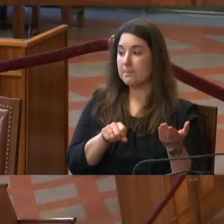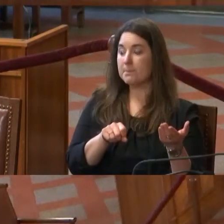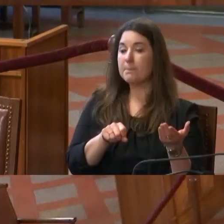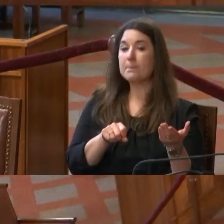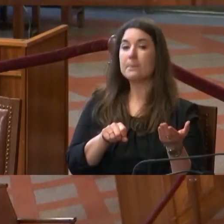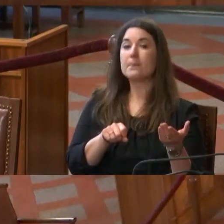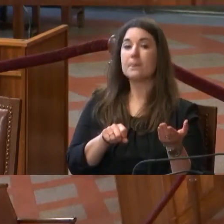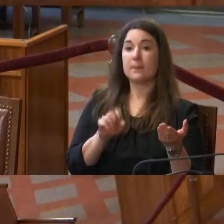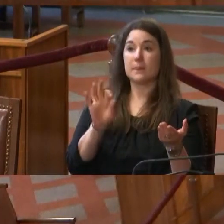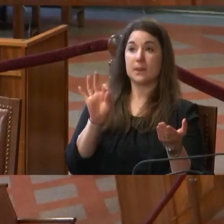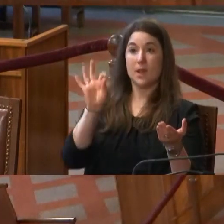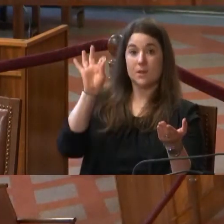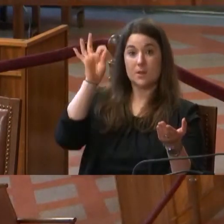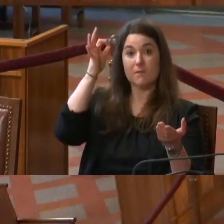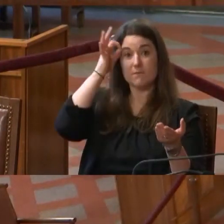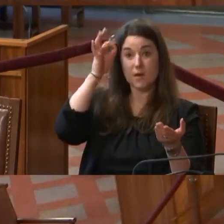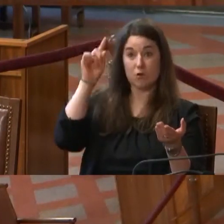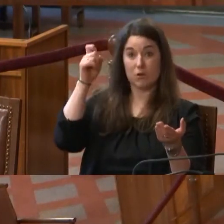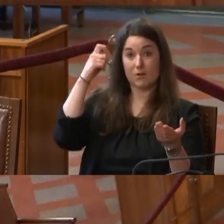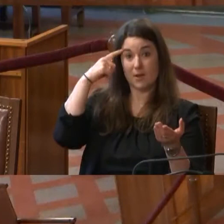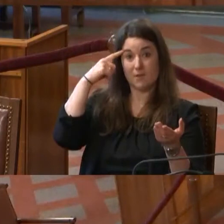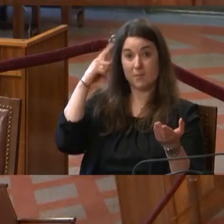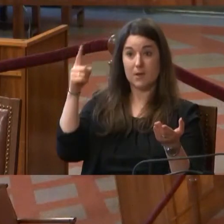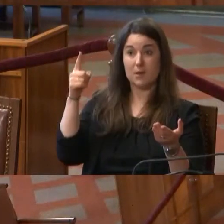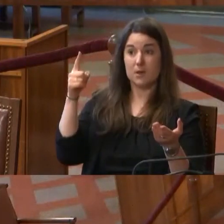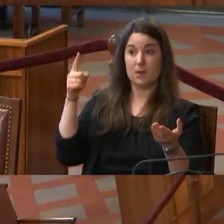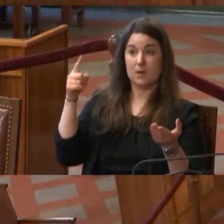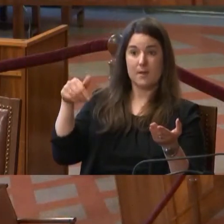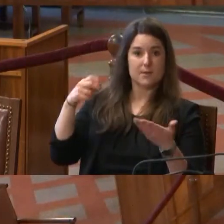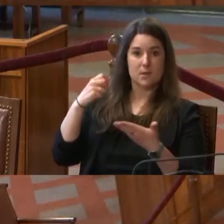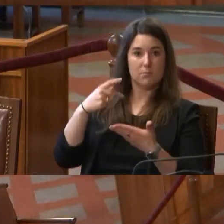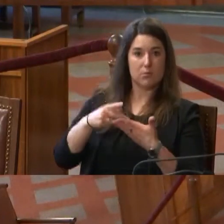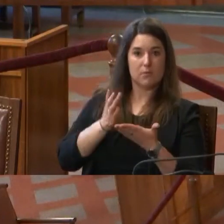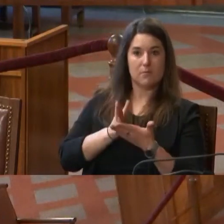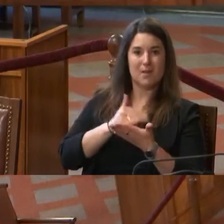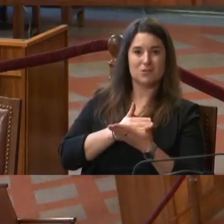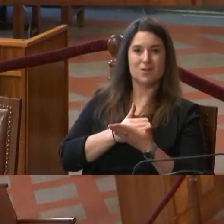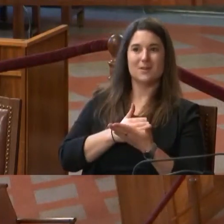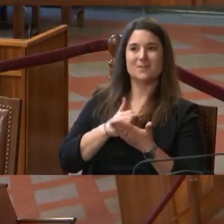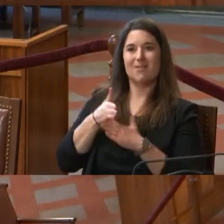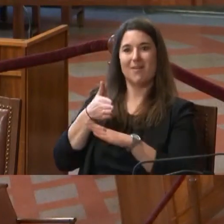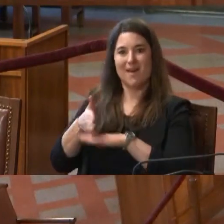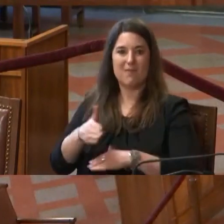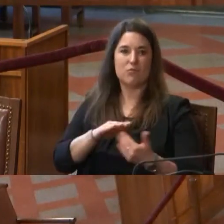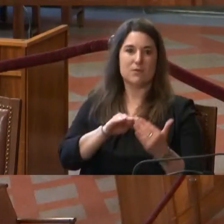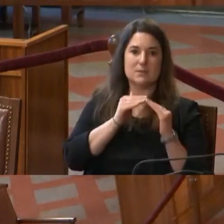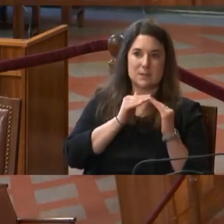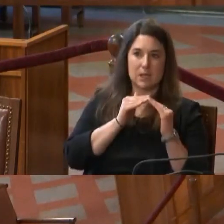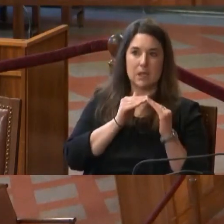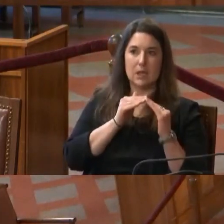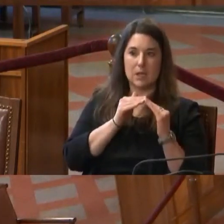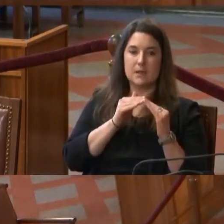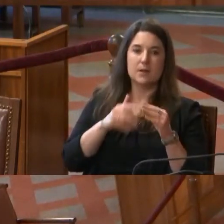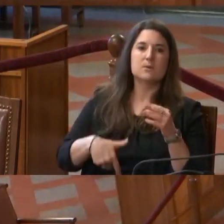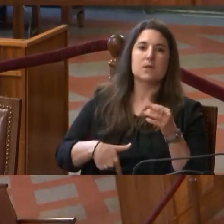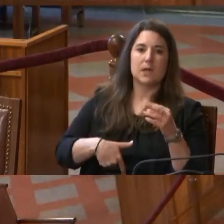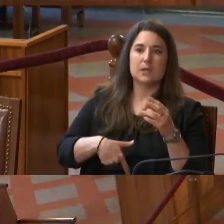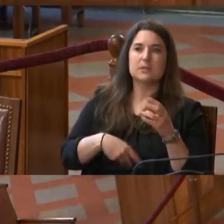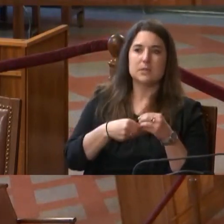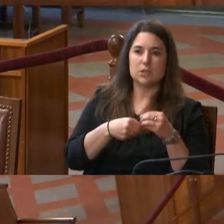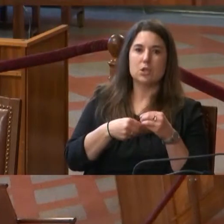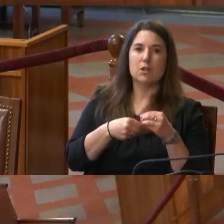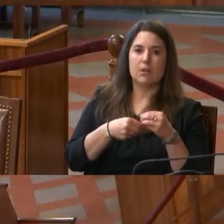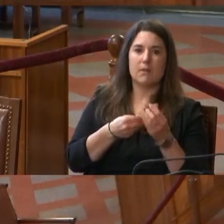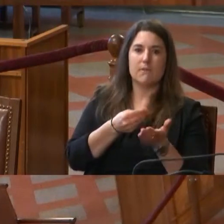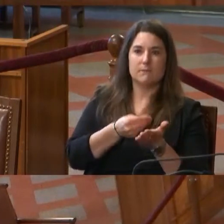federal government doesn't approve their budget until after the cities, There was additional CDBG